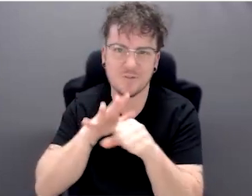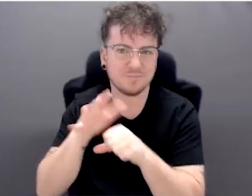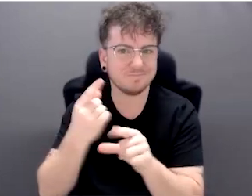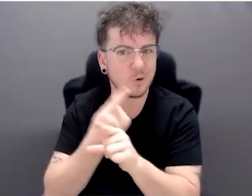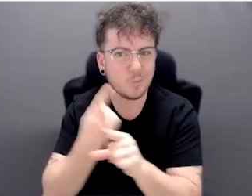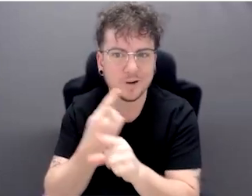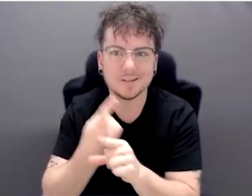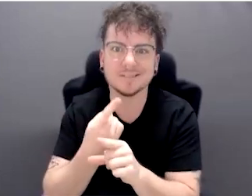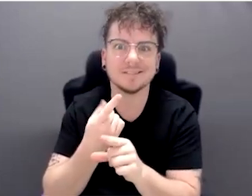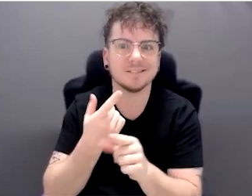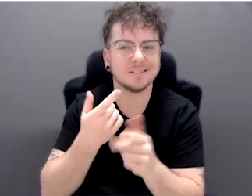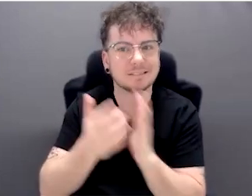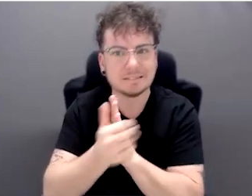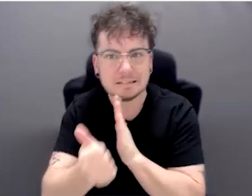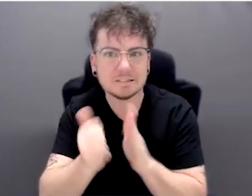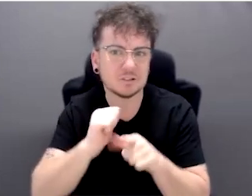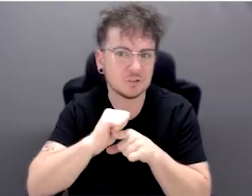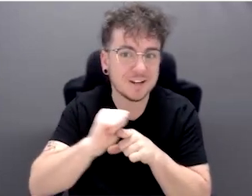is the disability.